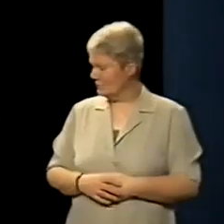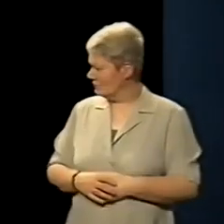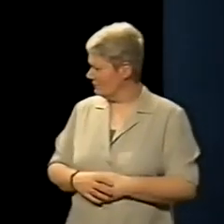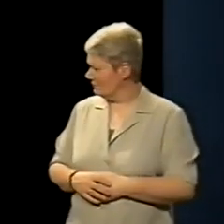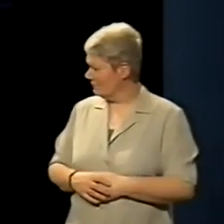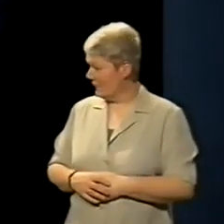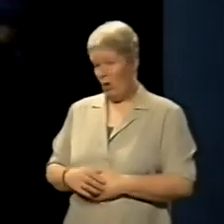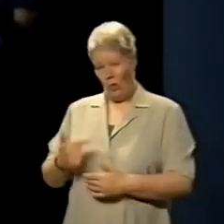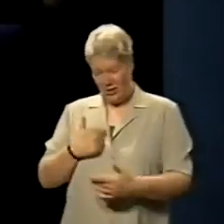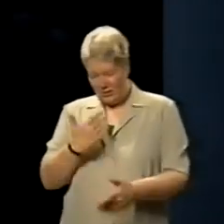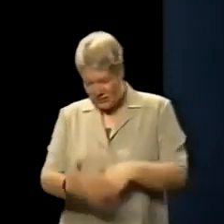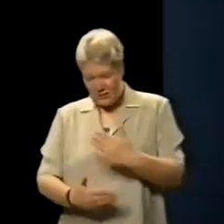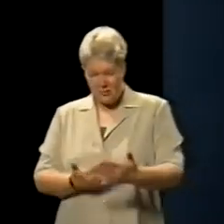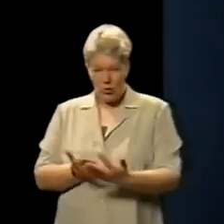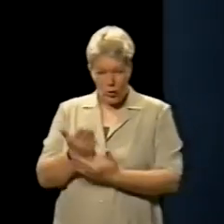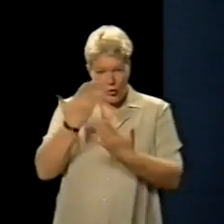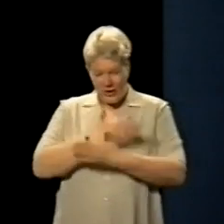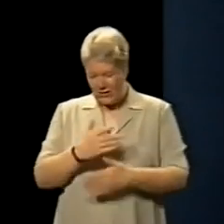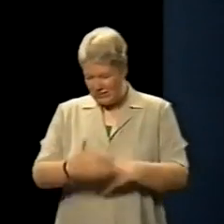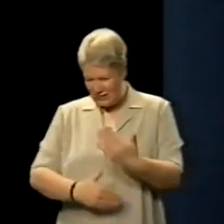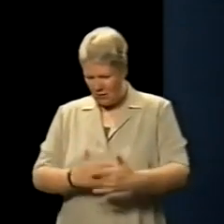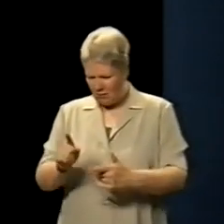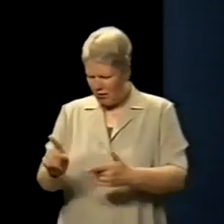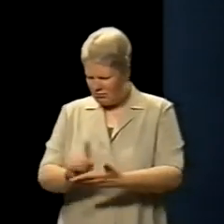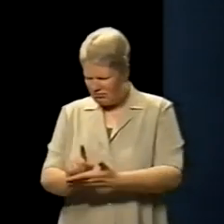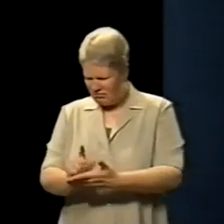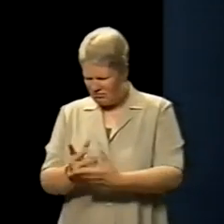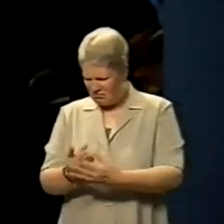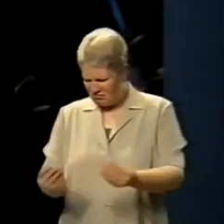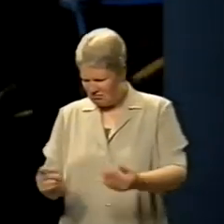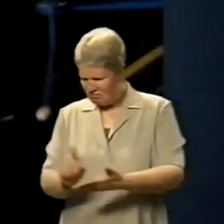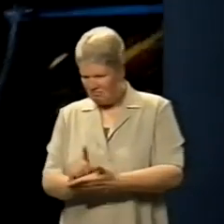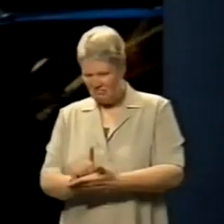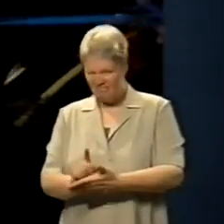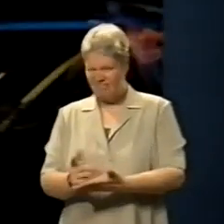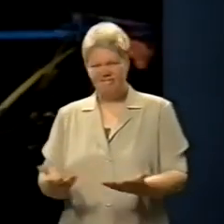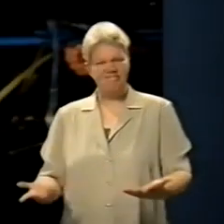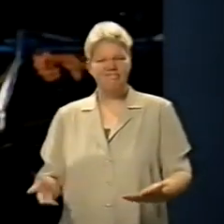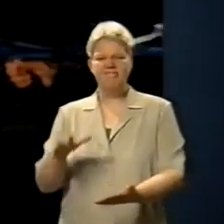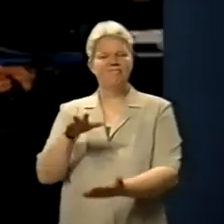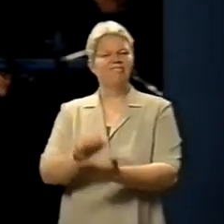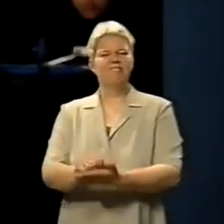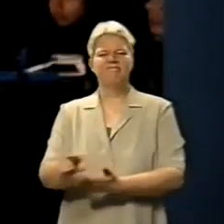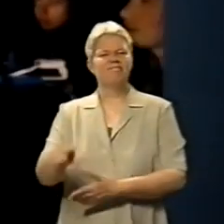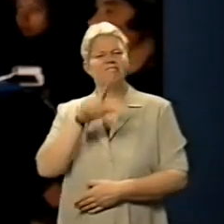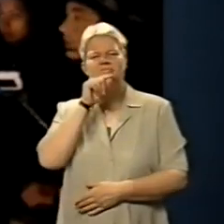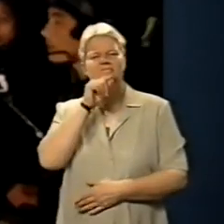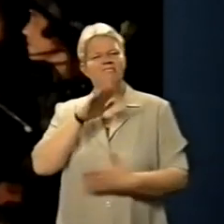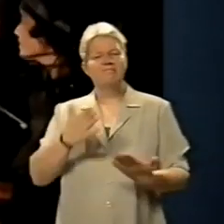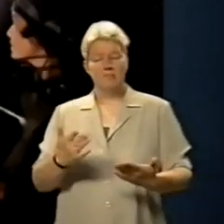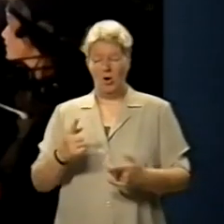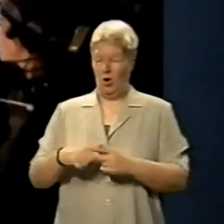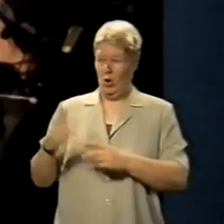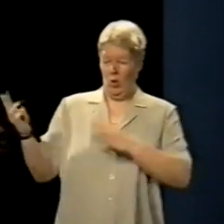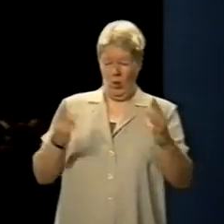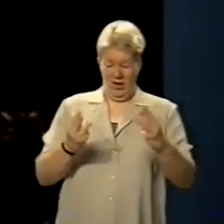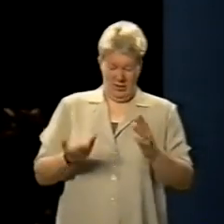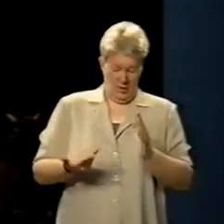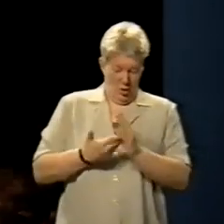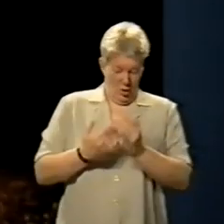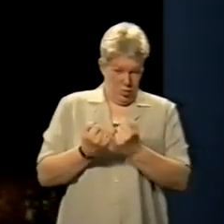But as we hike on through the night, the signal gets fainter. It seems it's not to be. The wind's now up to 80 knots, and it's